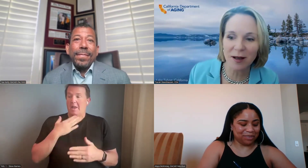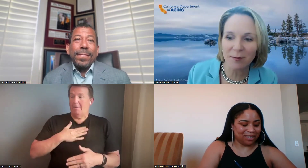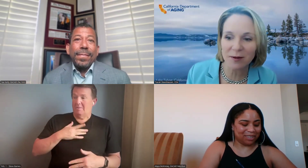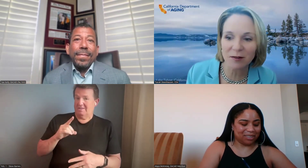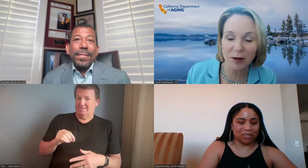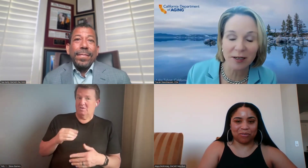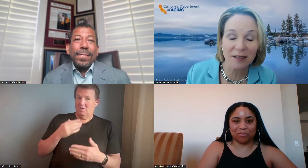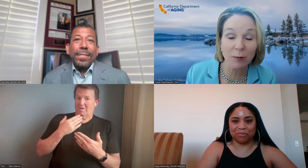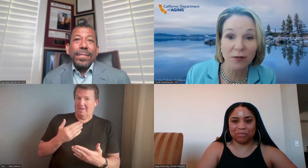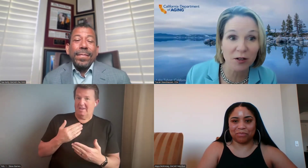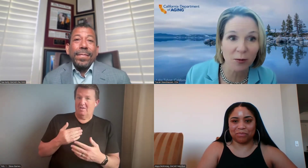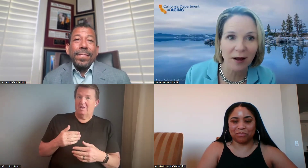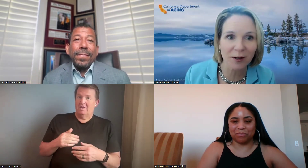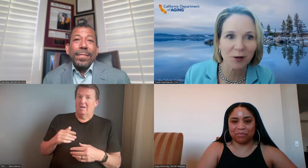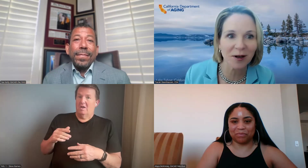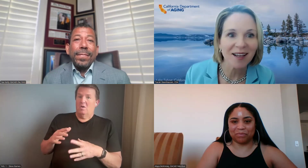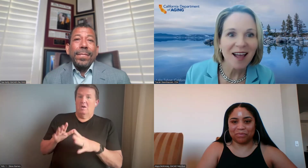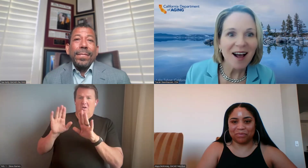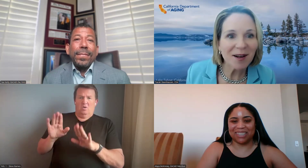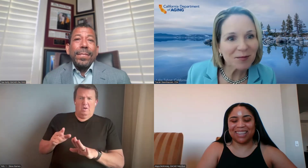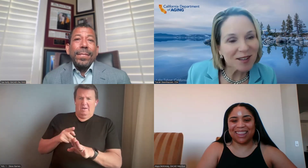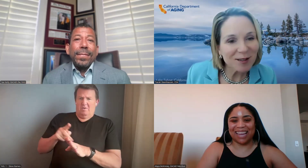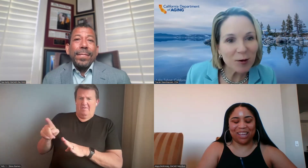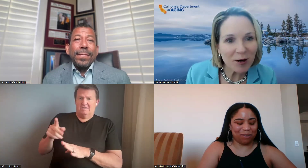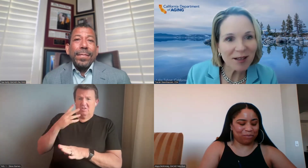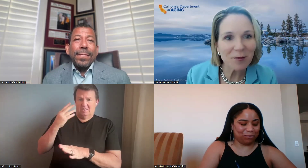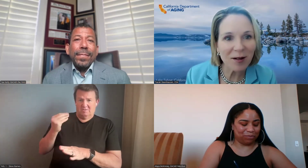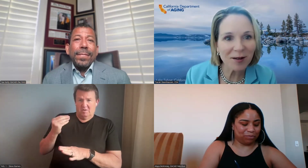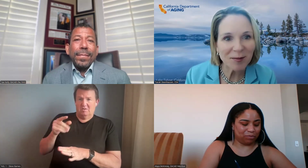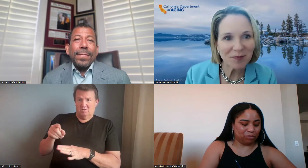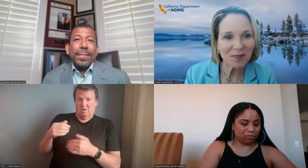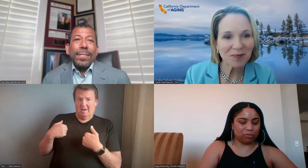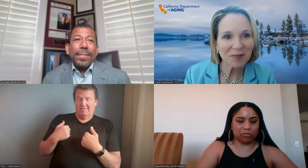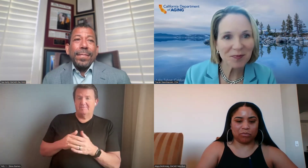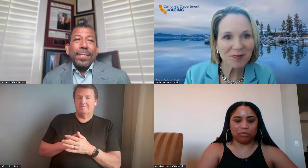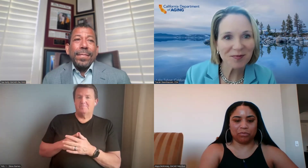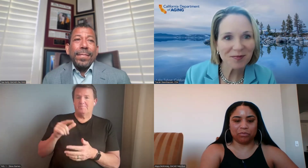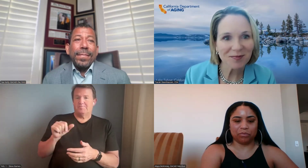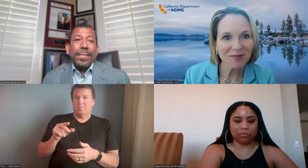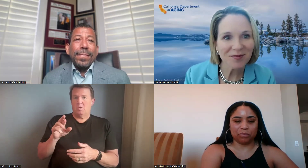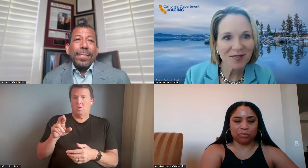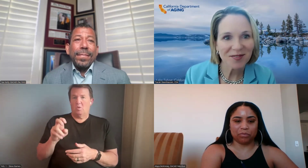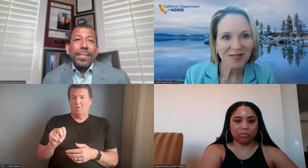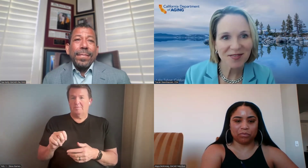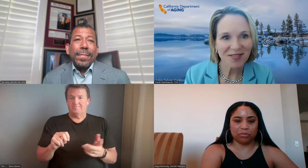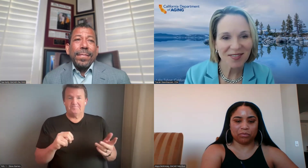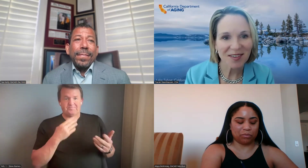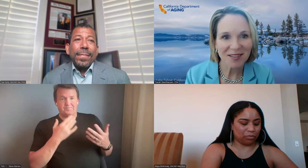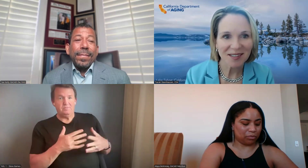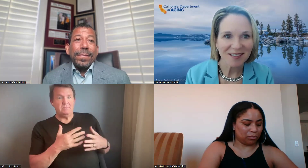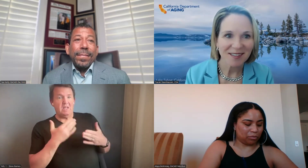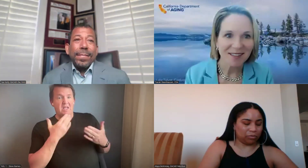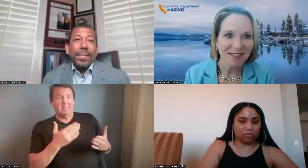great experience and professional background you bring. Lauren, Thank you. welcome. Thank you so much. I'm